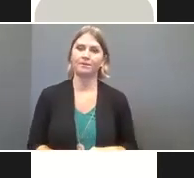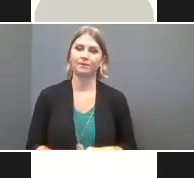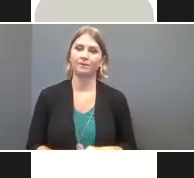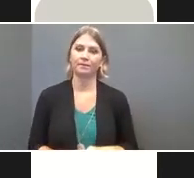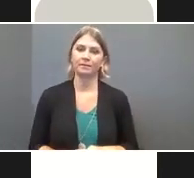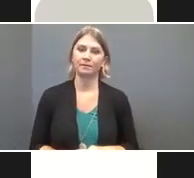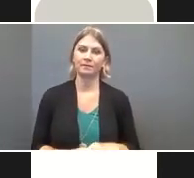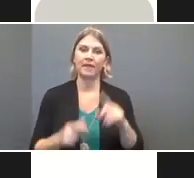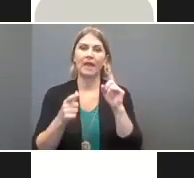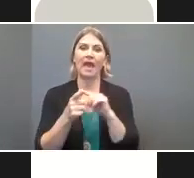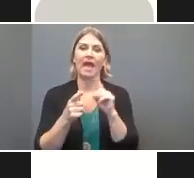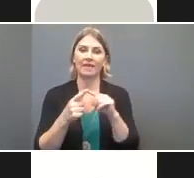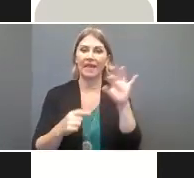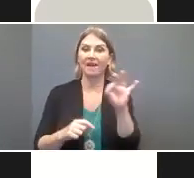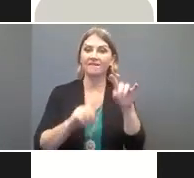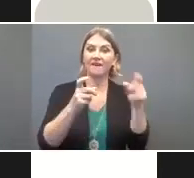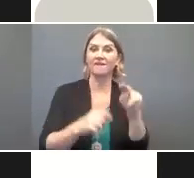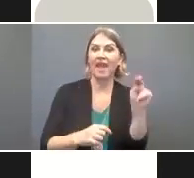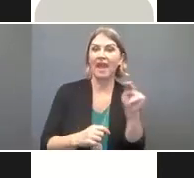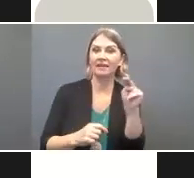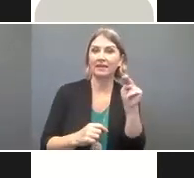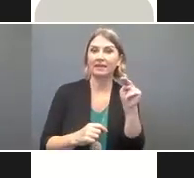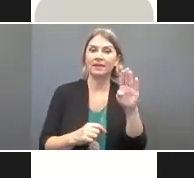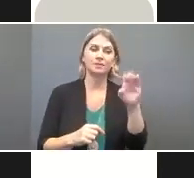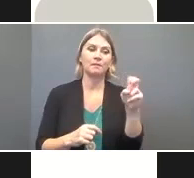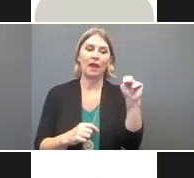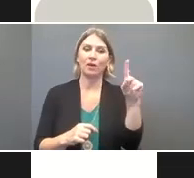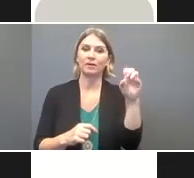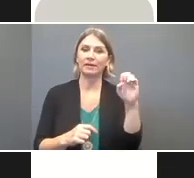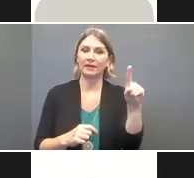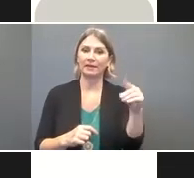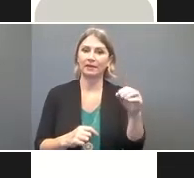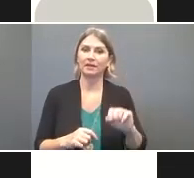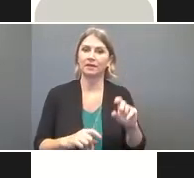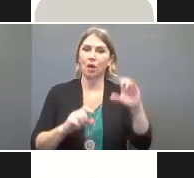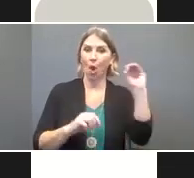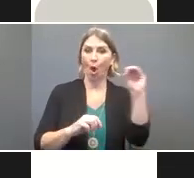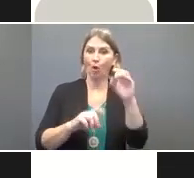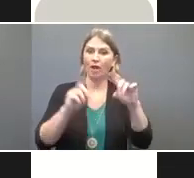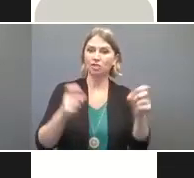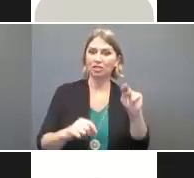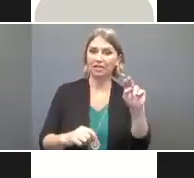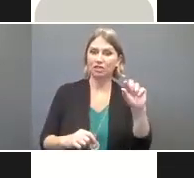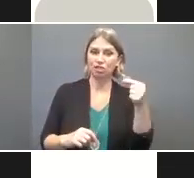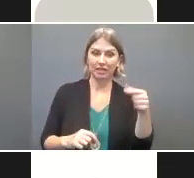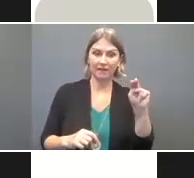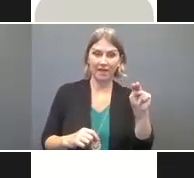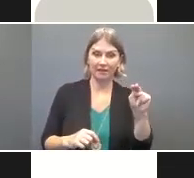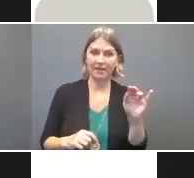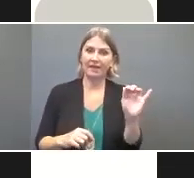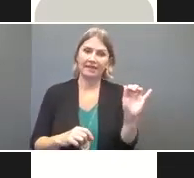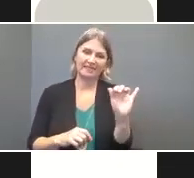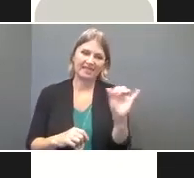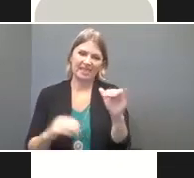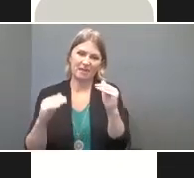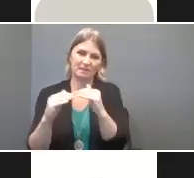only when f of n is bounded by O of g of n, that is the same equation g of n, and